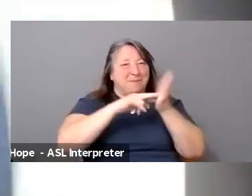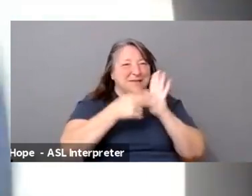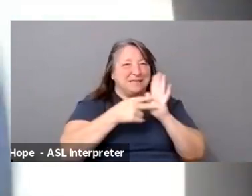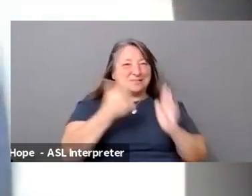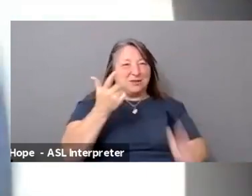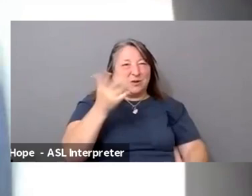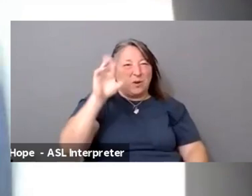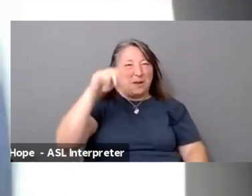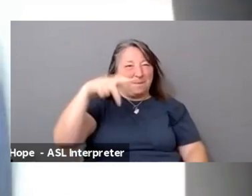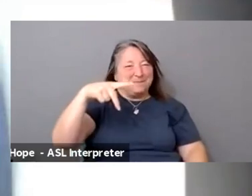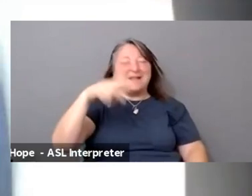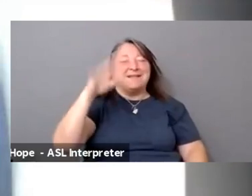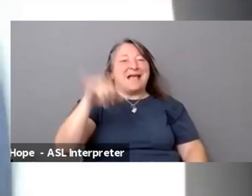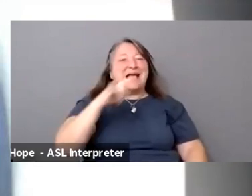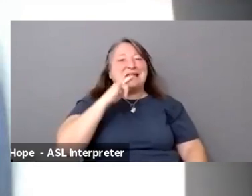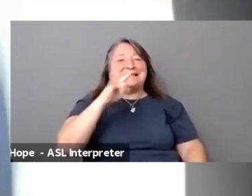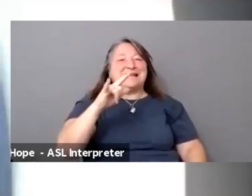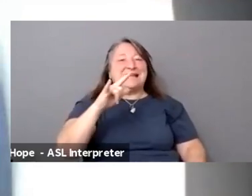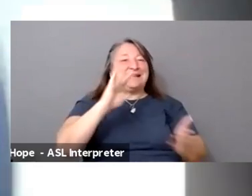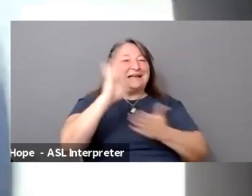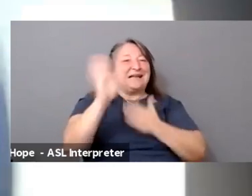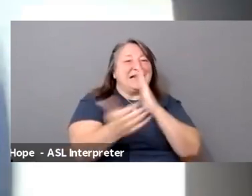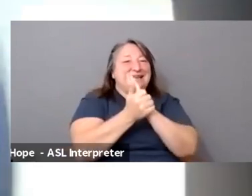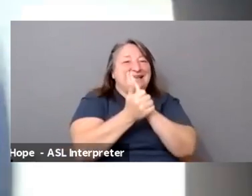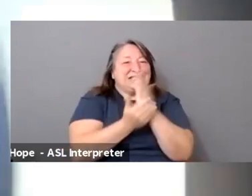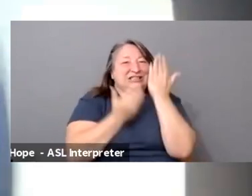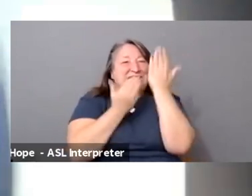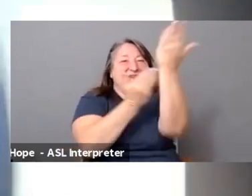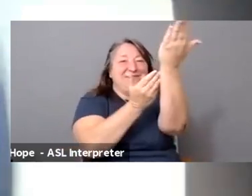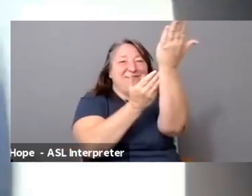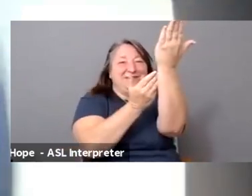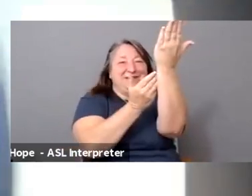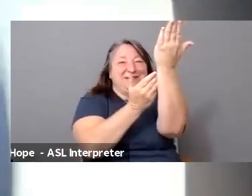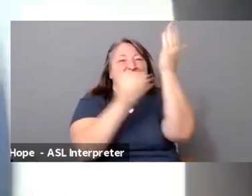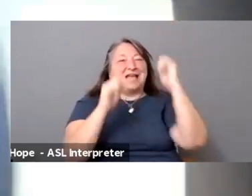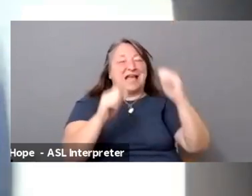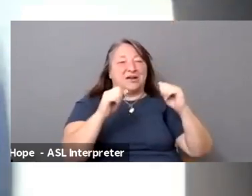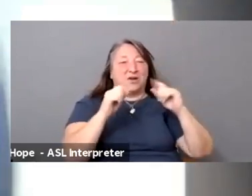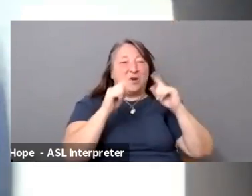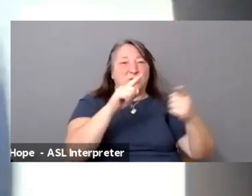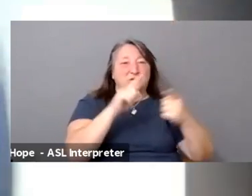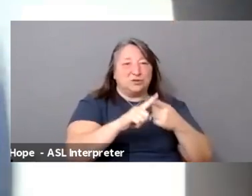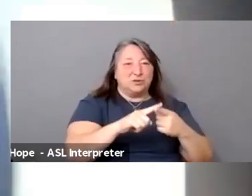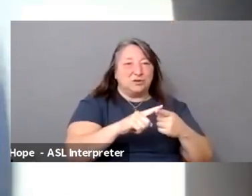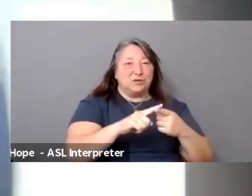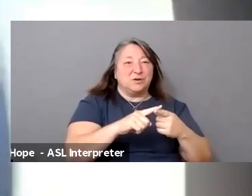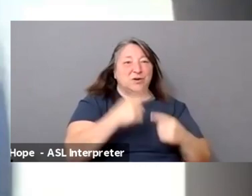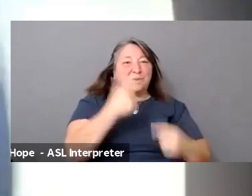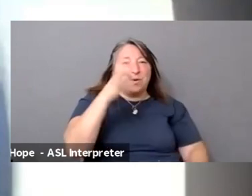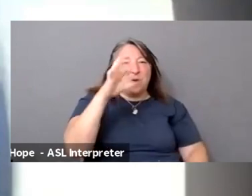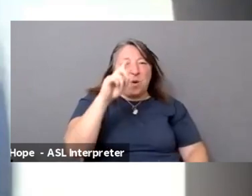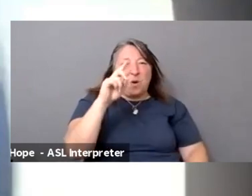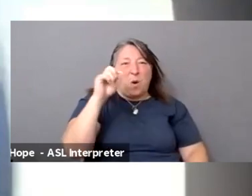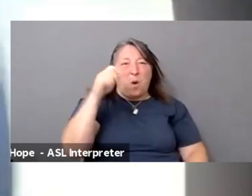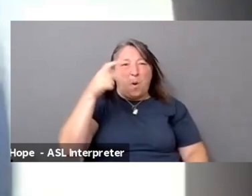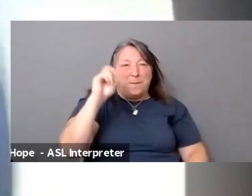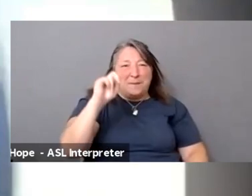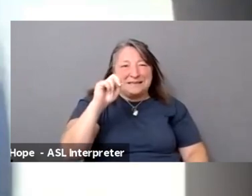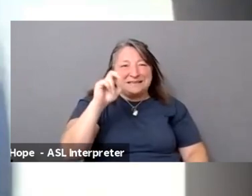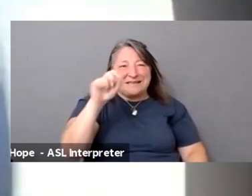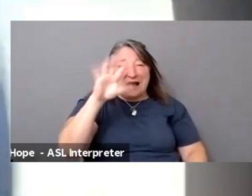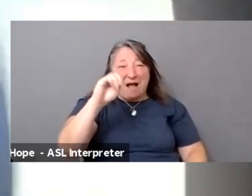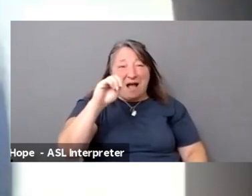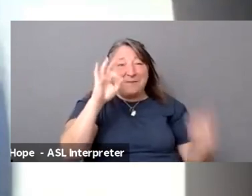that's an initiative that you can go to goldopen.com, that if you're Asian or Asian American or people that want to